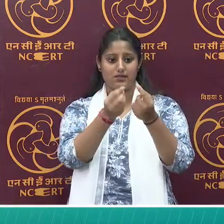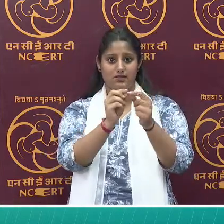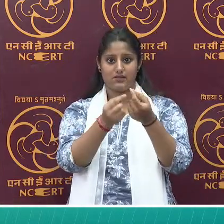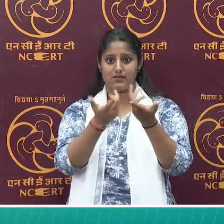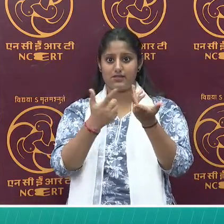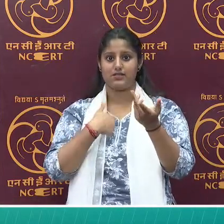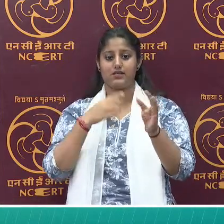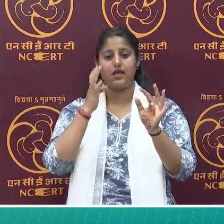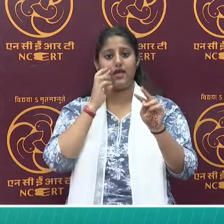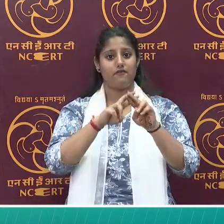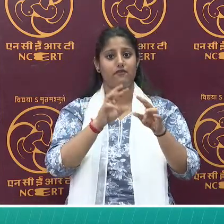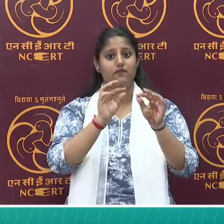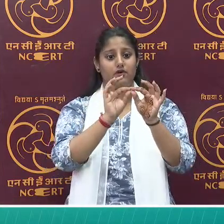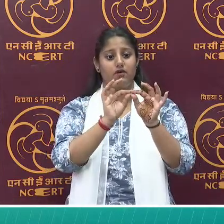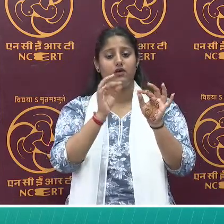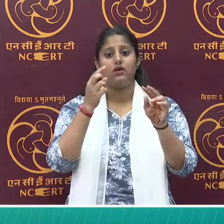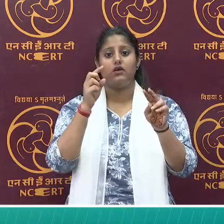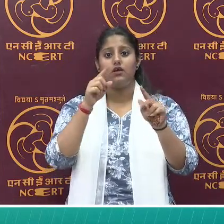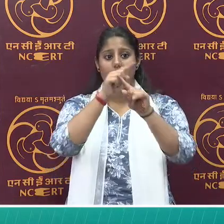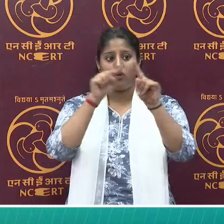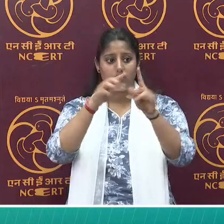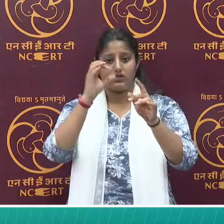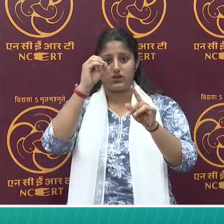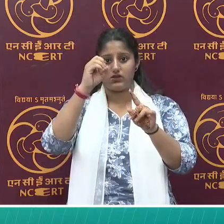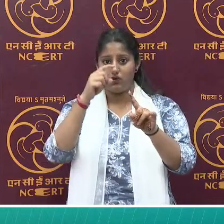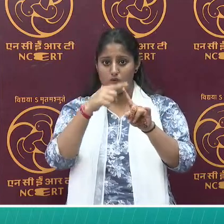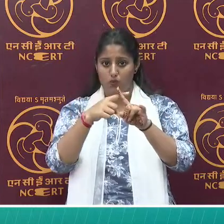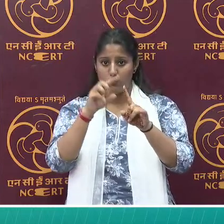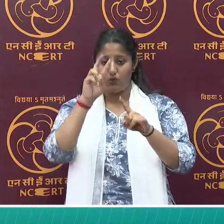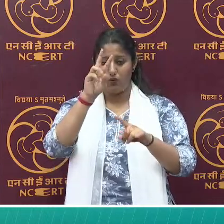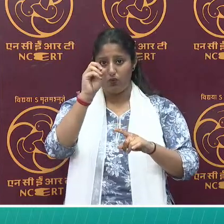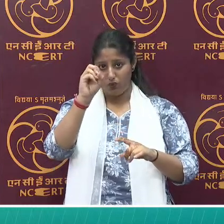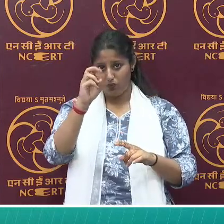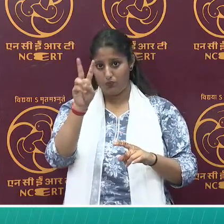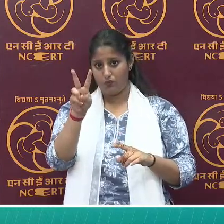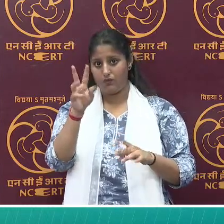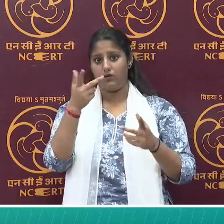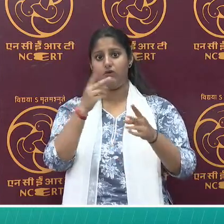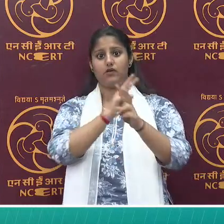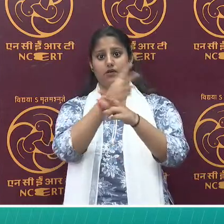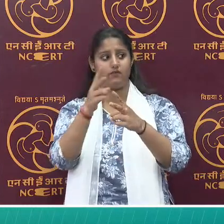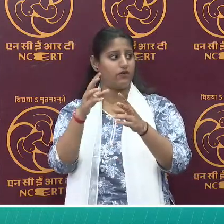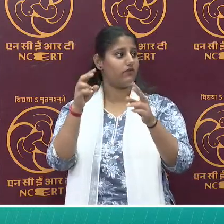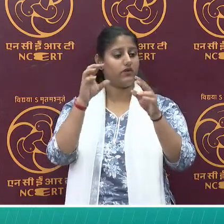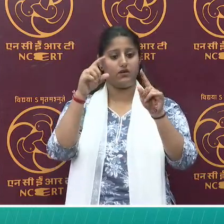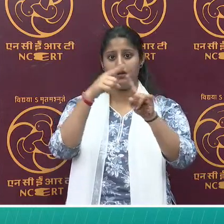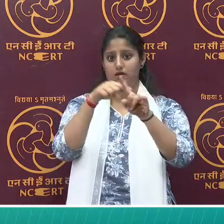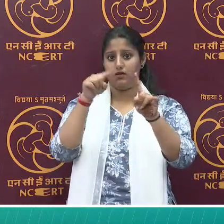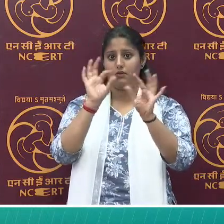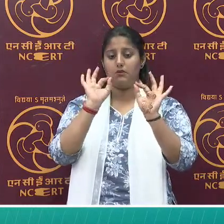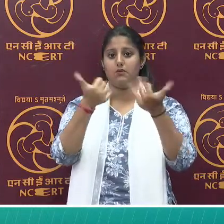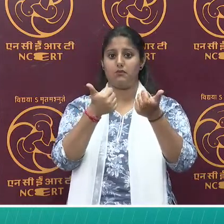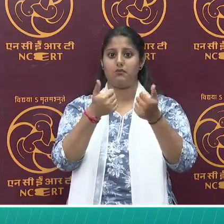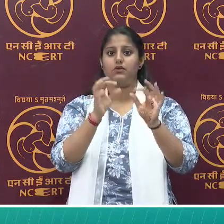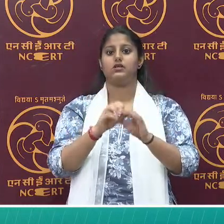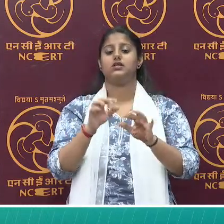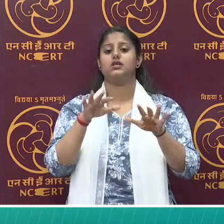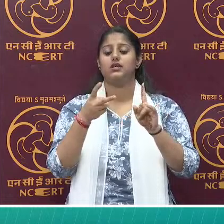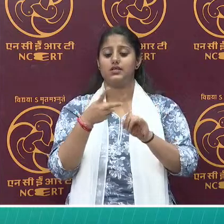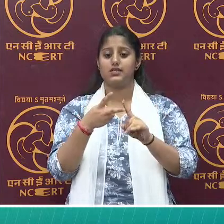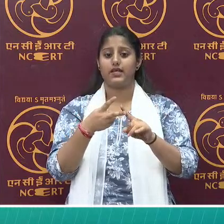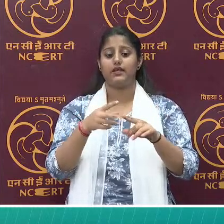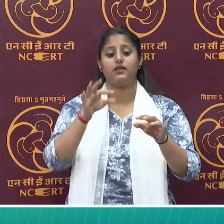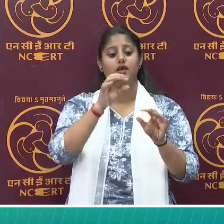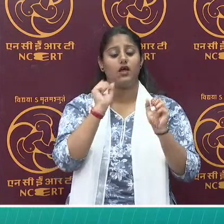right amount of oxygen and right amount of water. Secondly is we need to select the